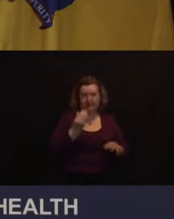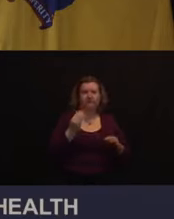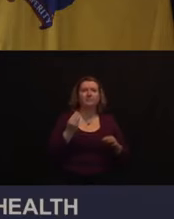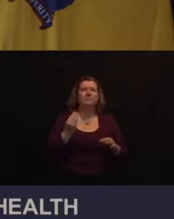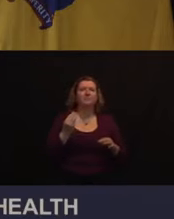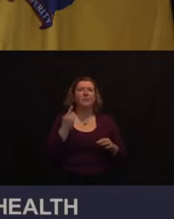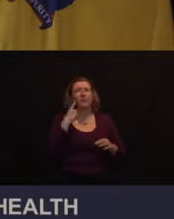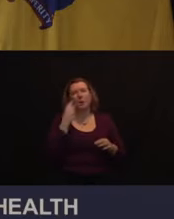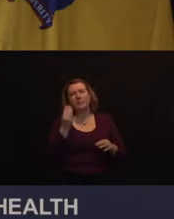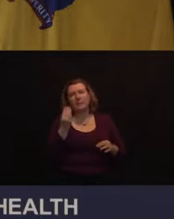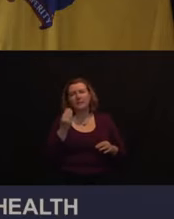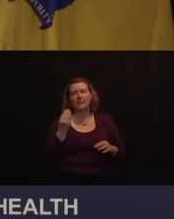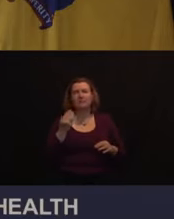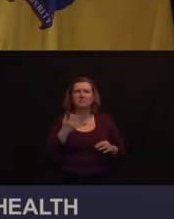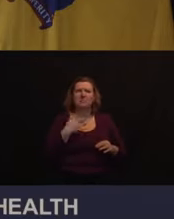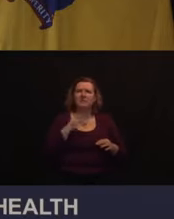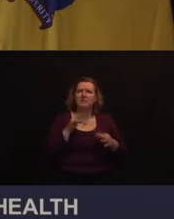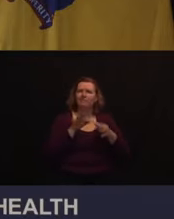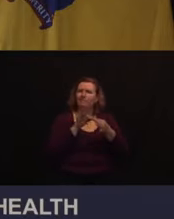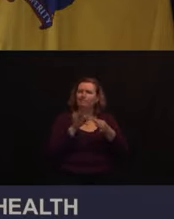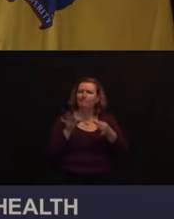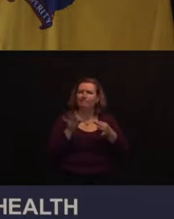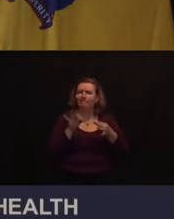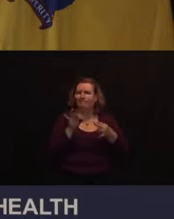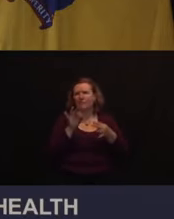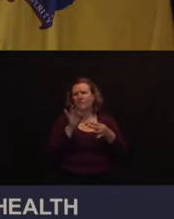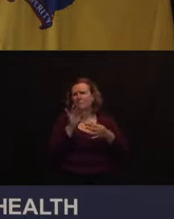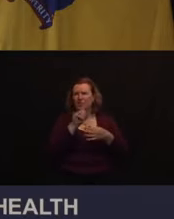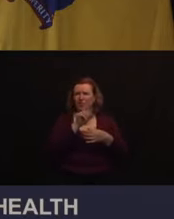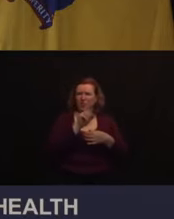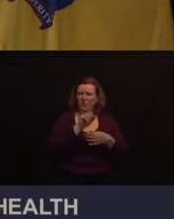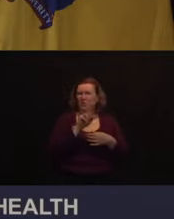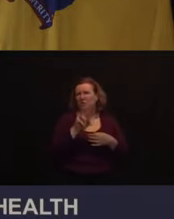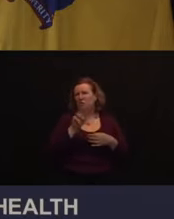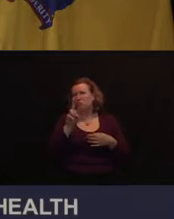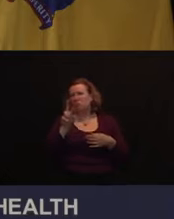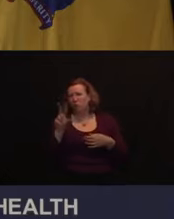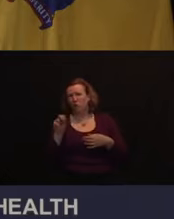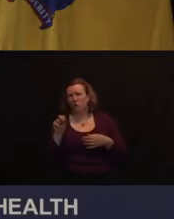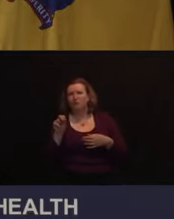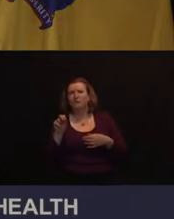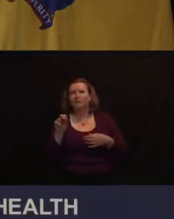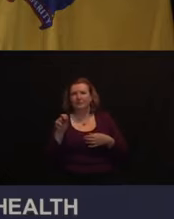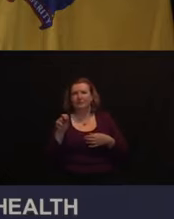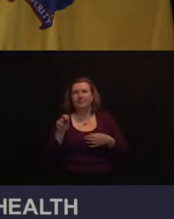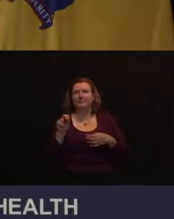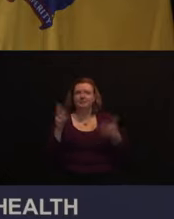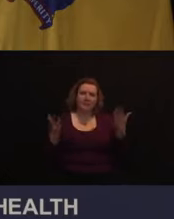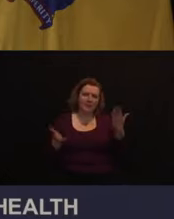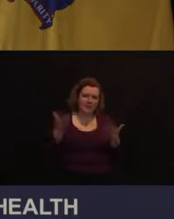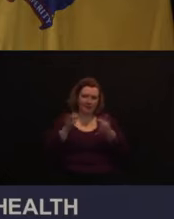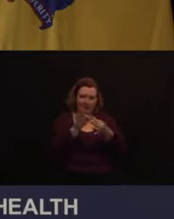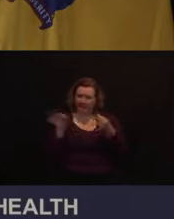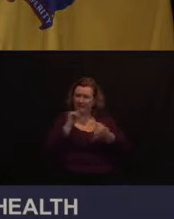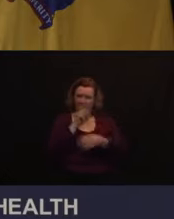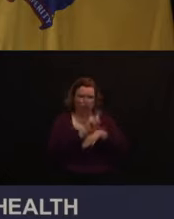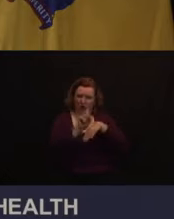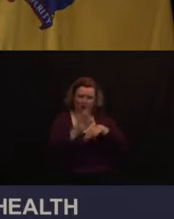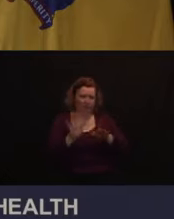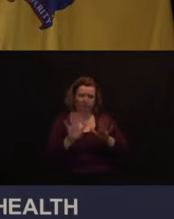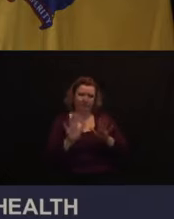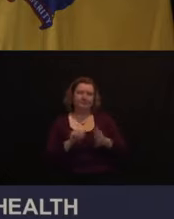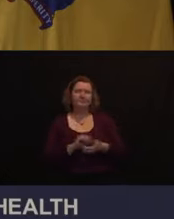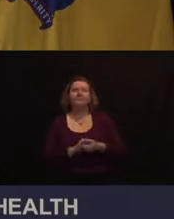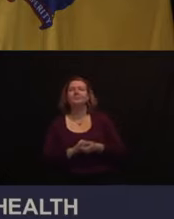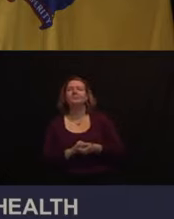be later than normal. I think we're going to shoot for 2:30 on Monday. And so